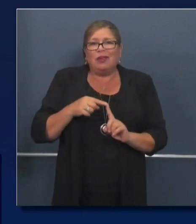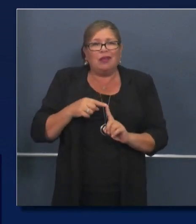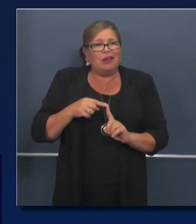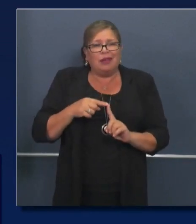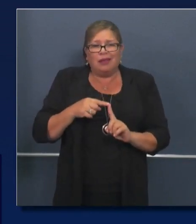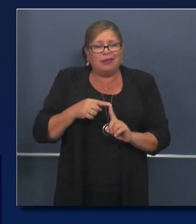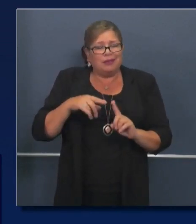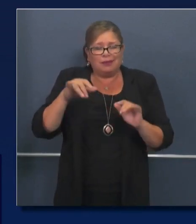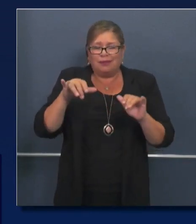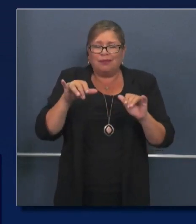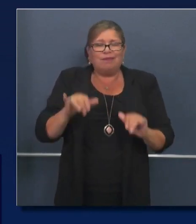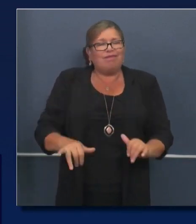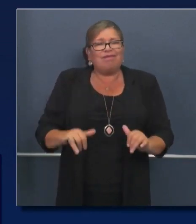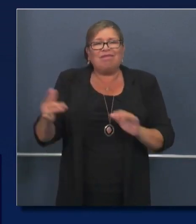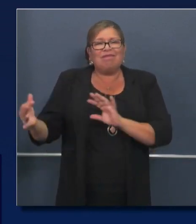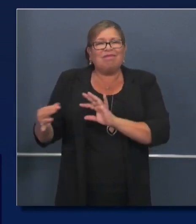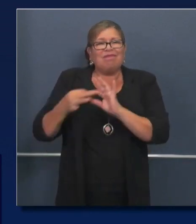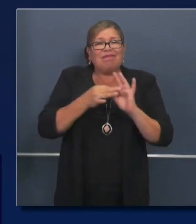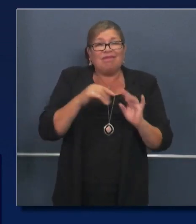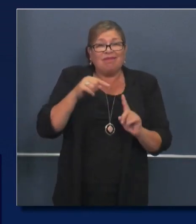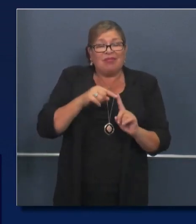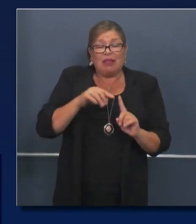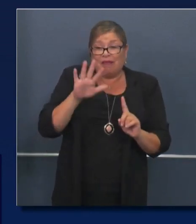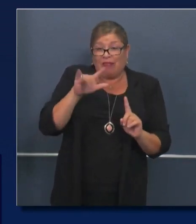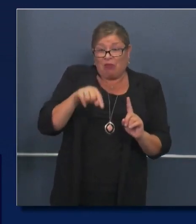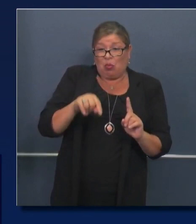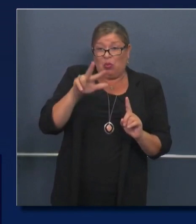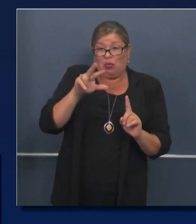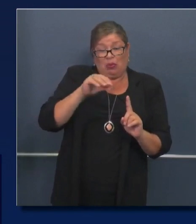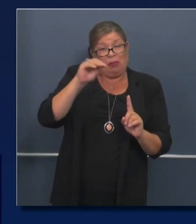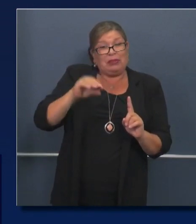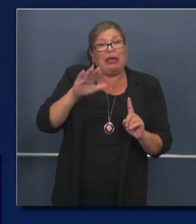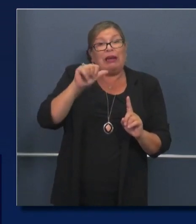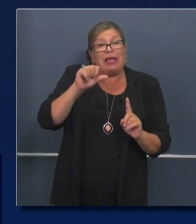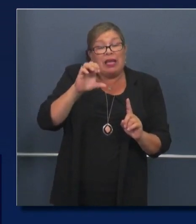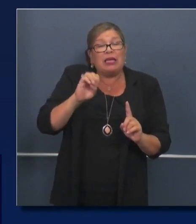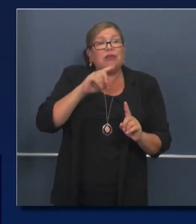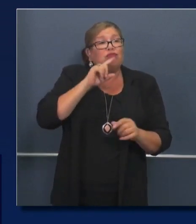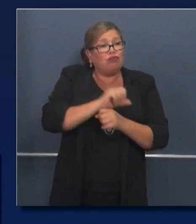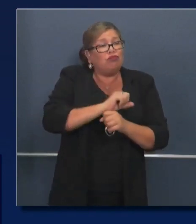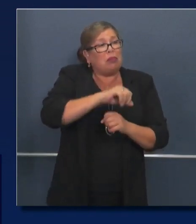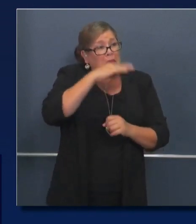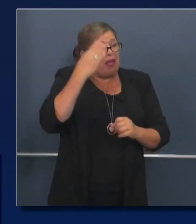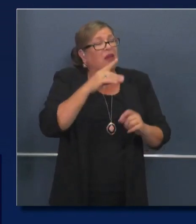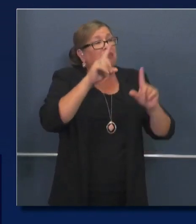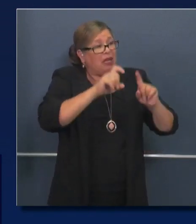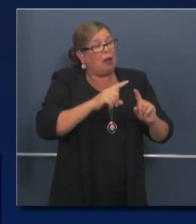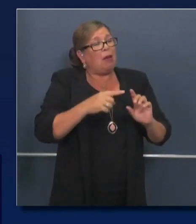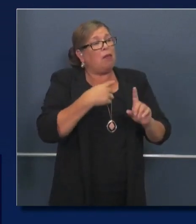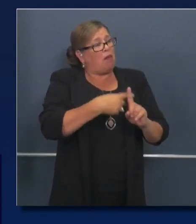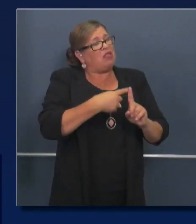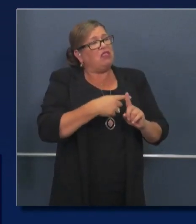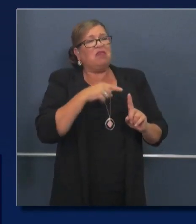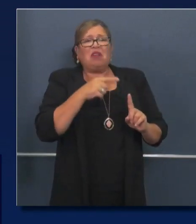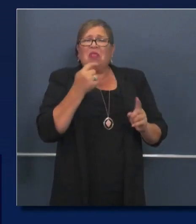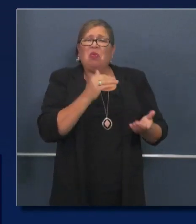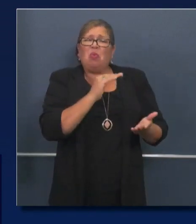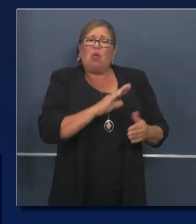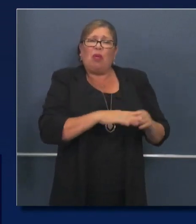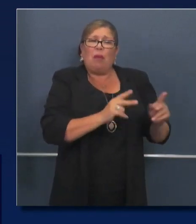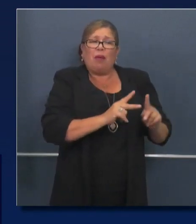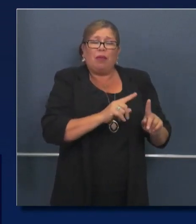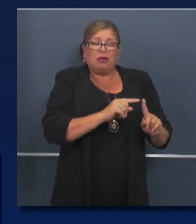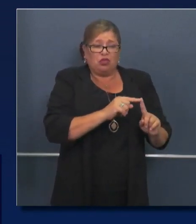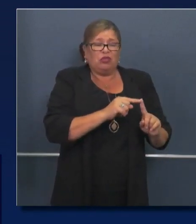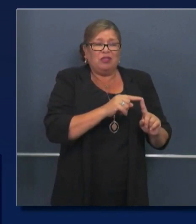that connects the dots today, 5.3% of the cases tested positive, a little below state population, but the number